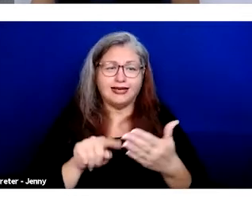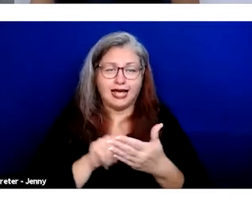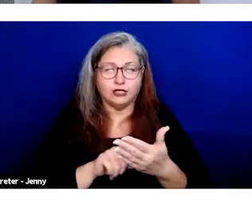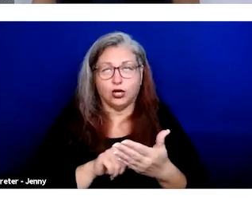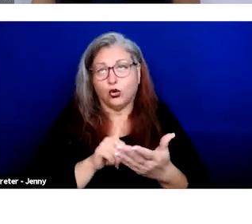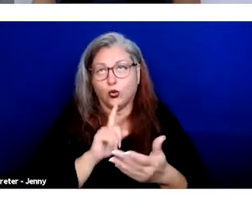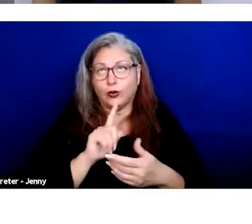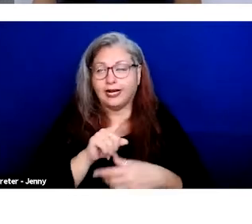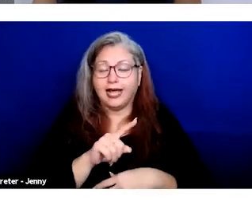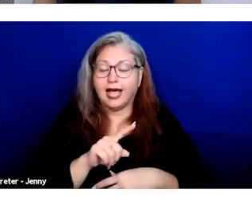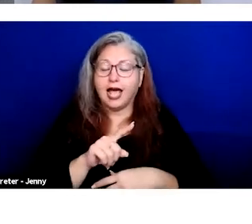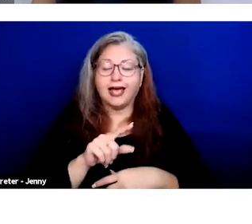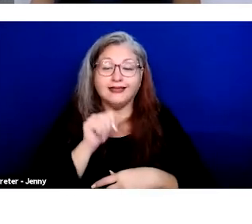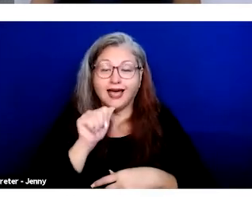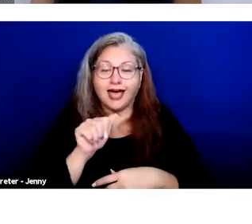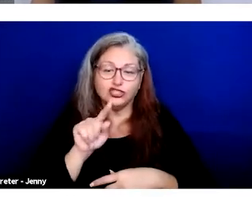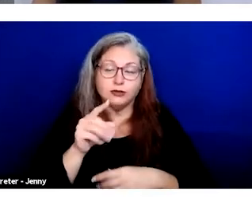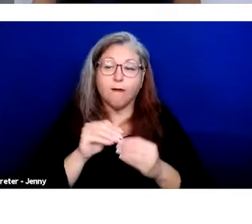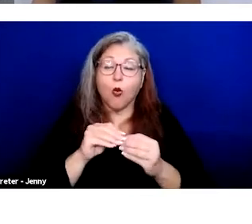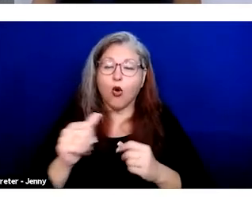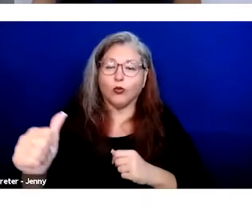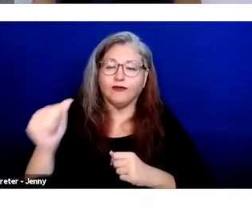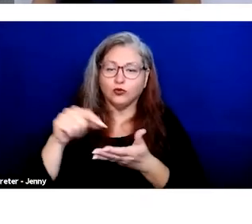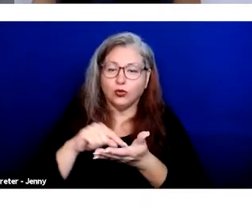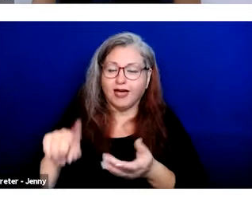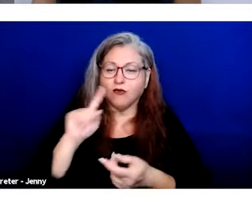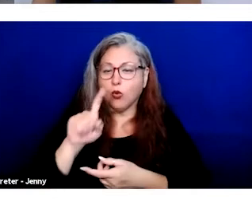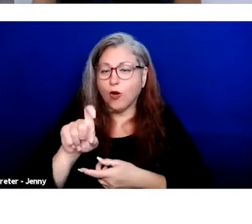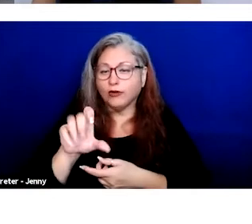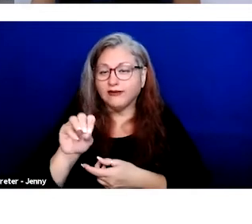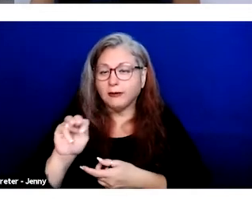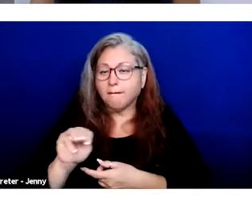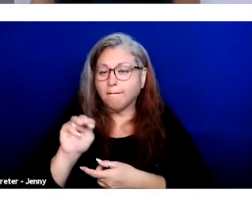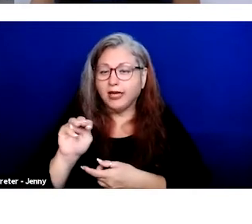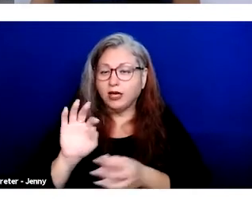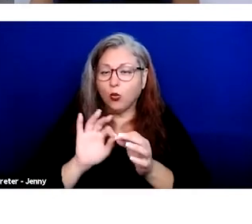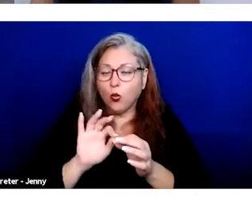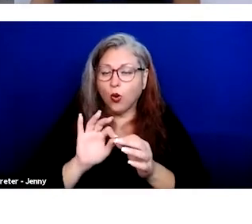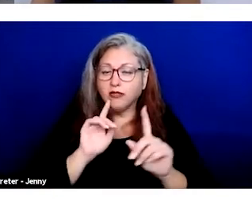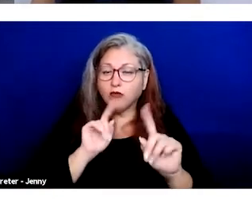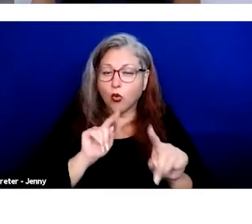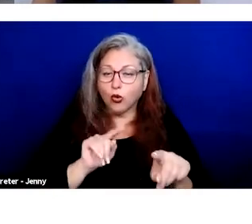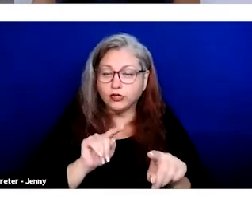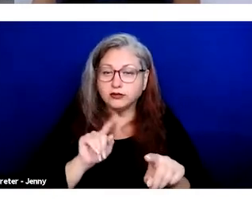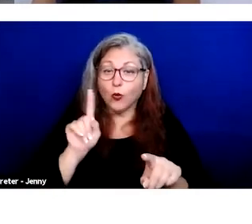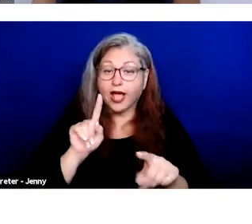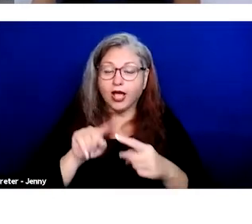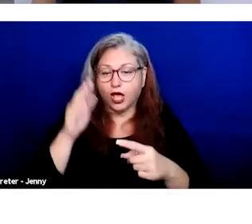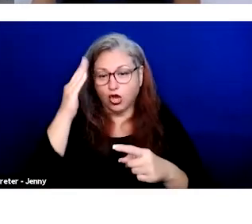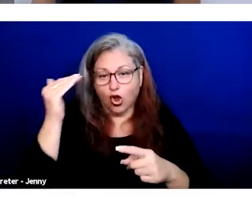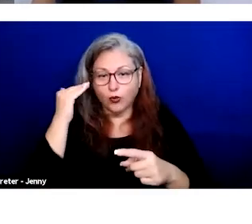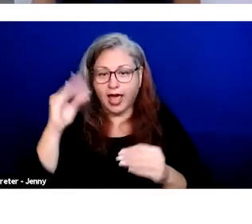accurately, refused to pay for $150 million worth of orders to its suppliers in Korea and